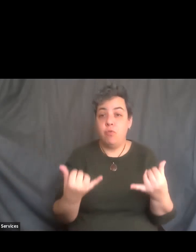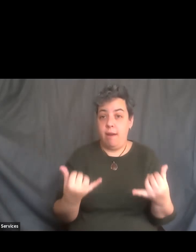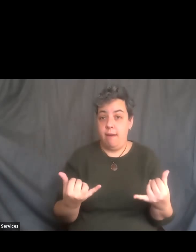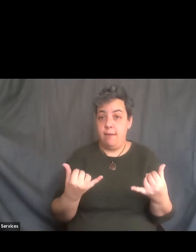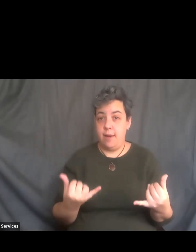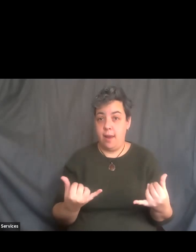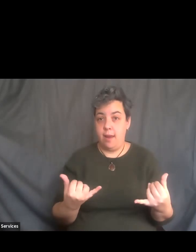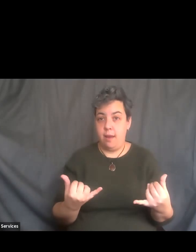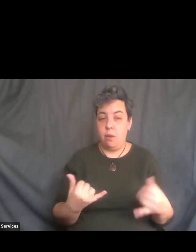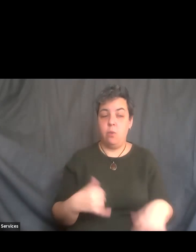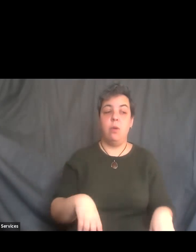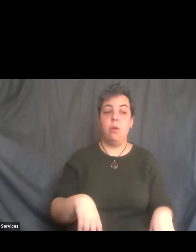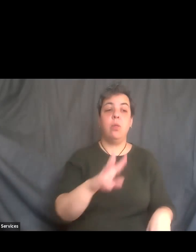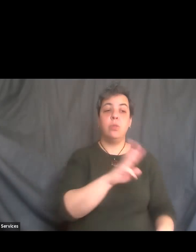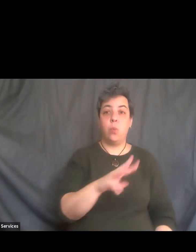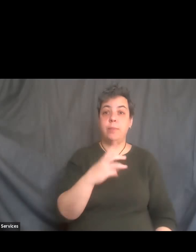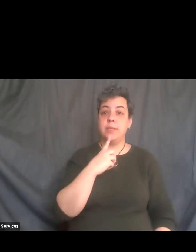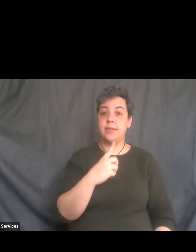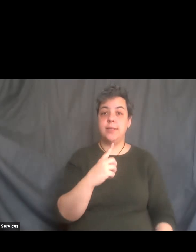dose appointments available